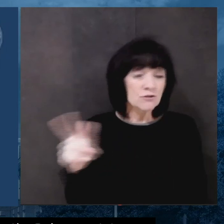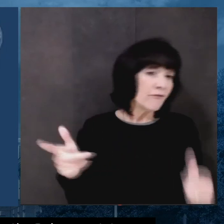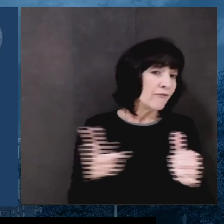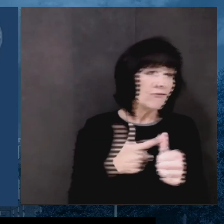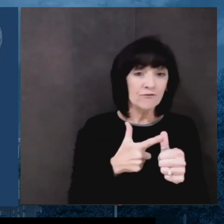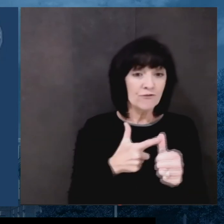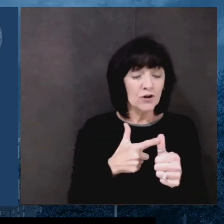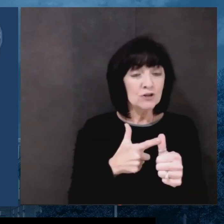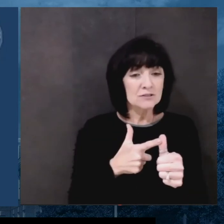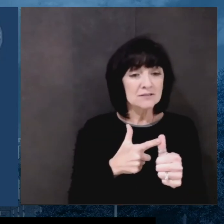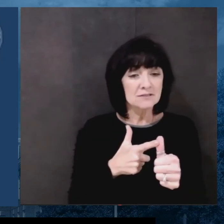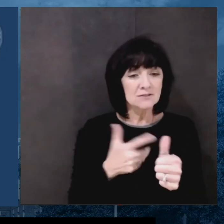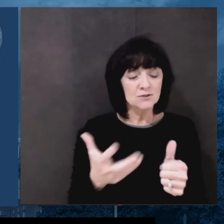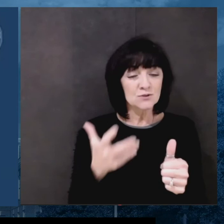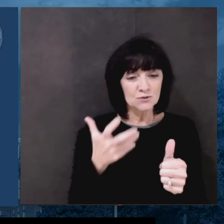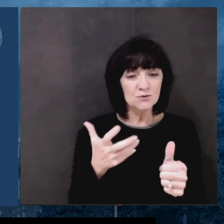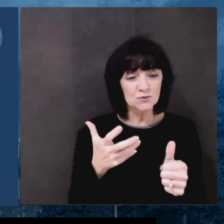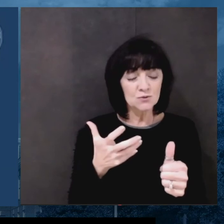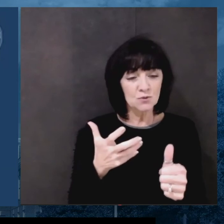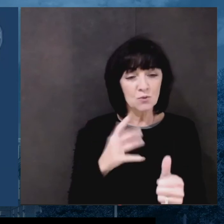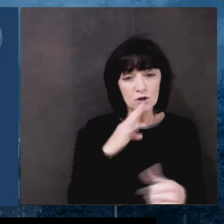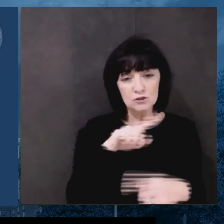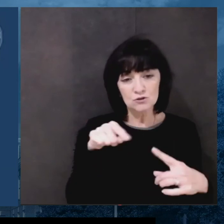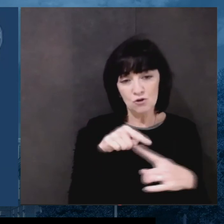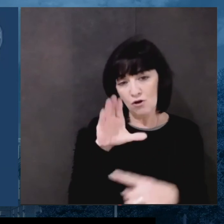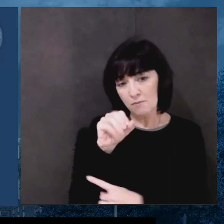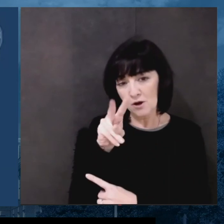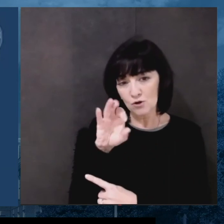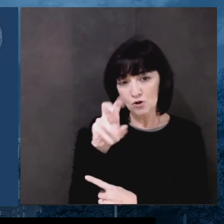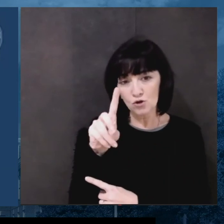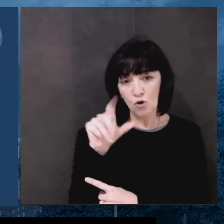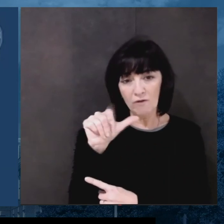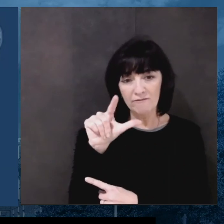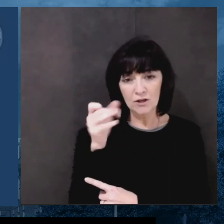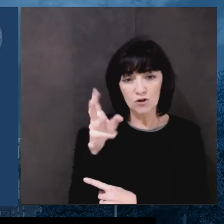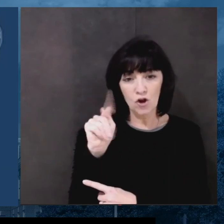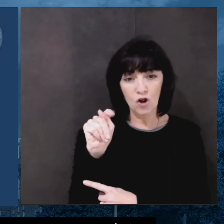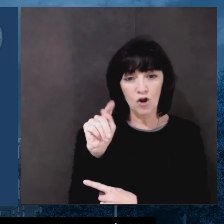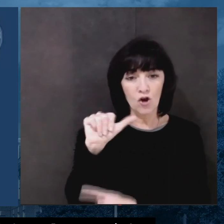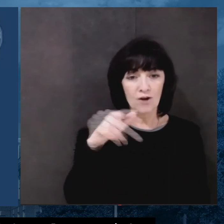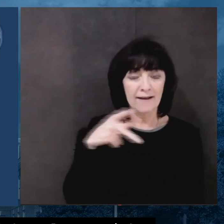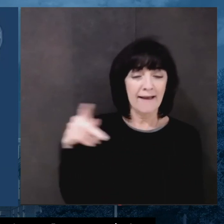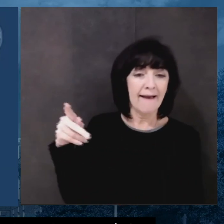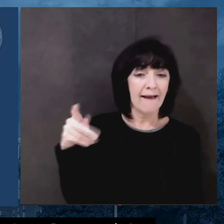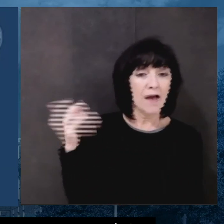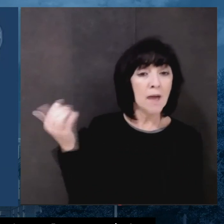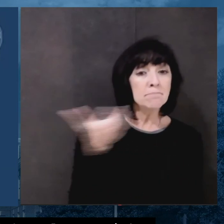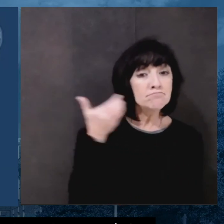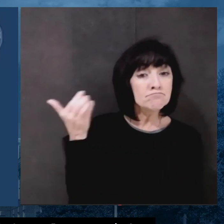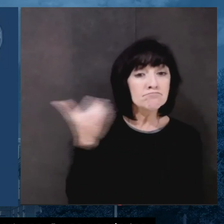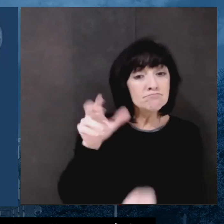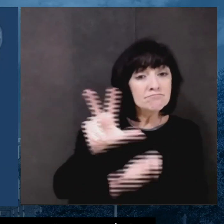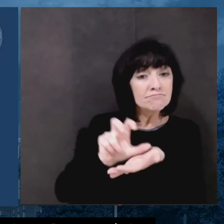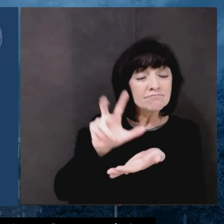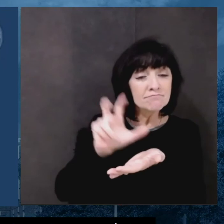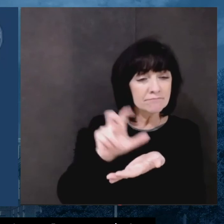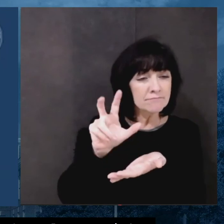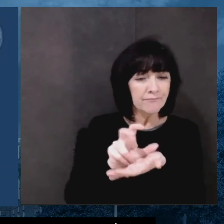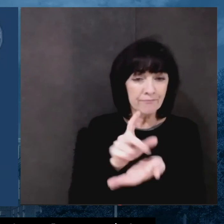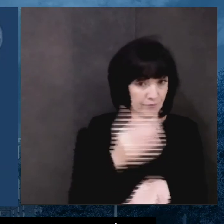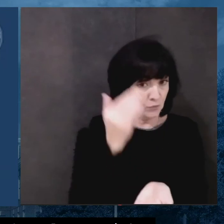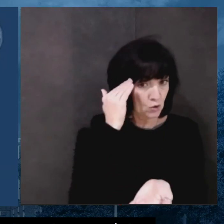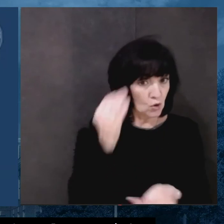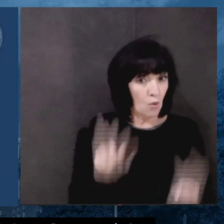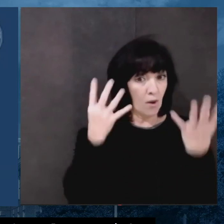on the COVID Alert app. I was just wondering if you had an updated number of people using it, and what role has the